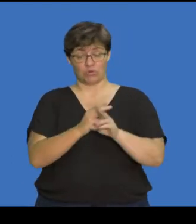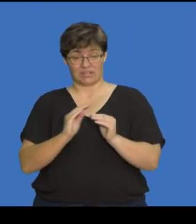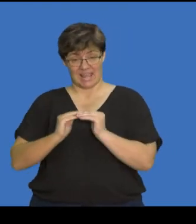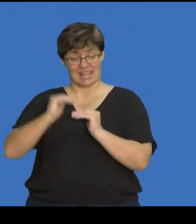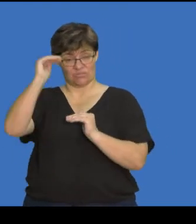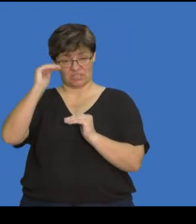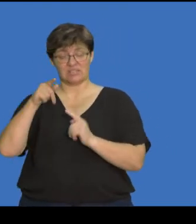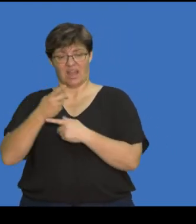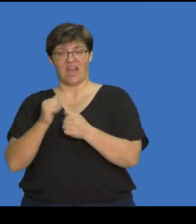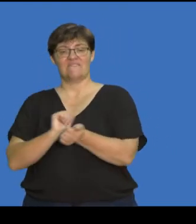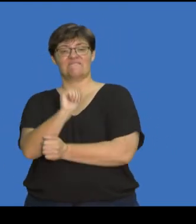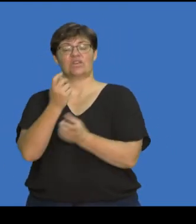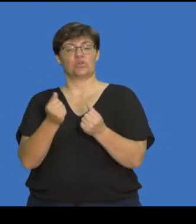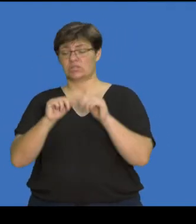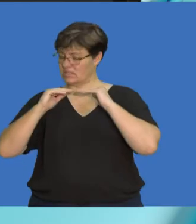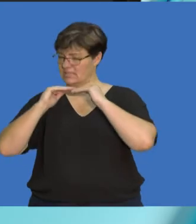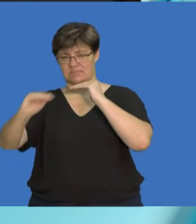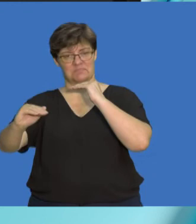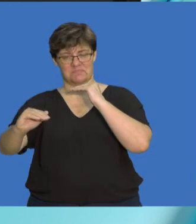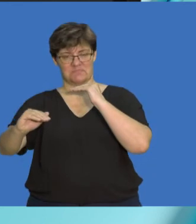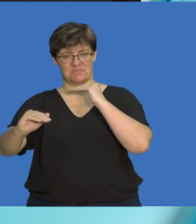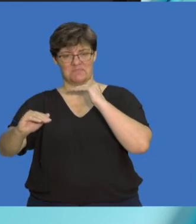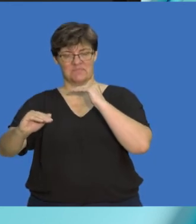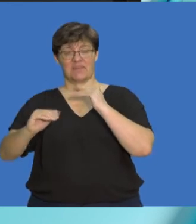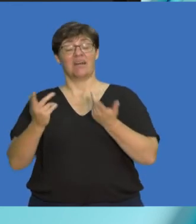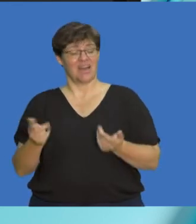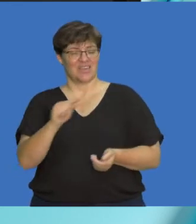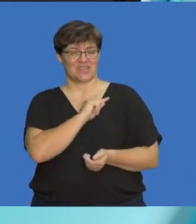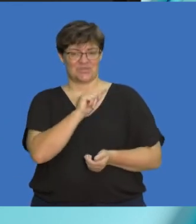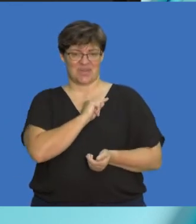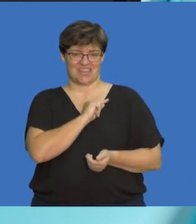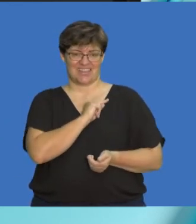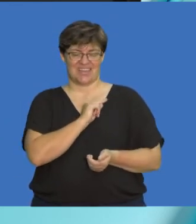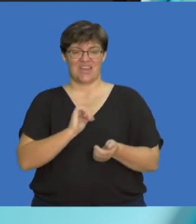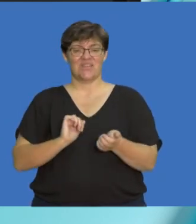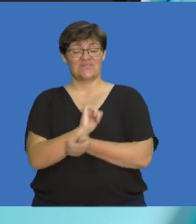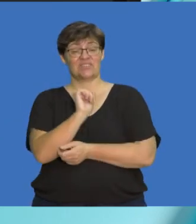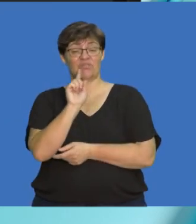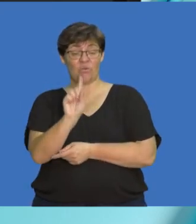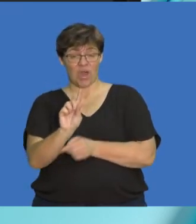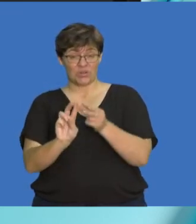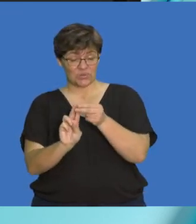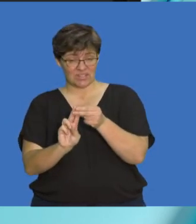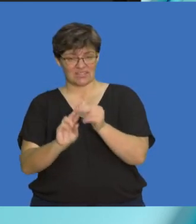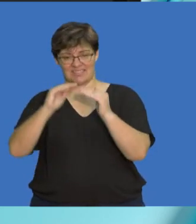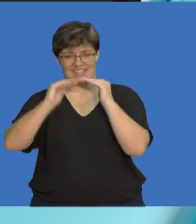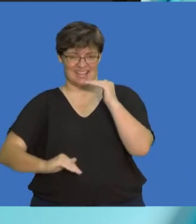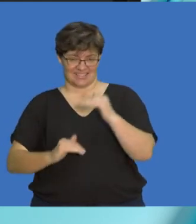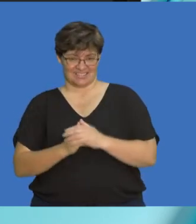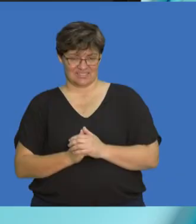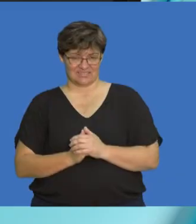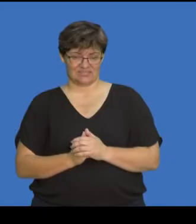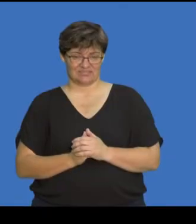fixed costs remain the same, they fixed, therefore, the fixed cost per unit will decline.